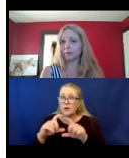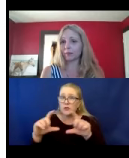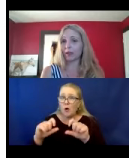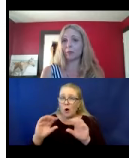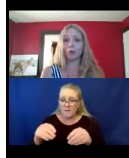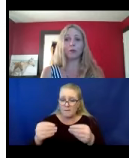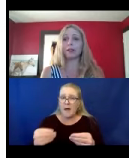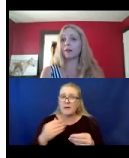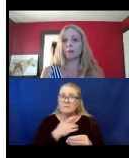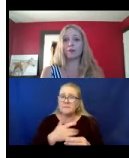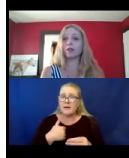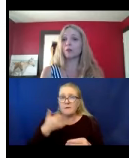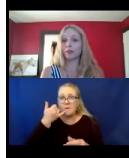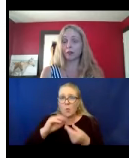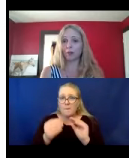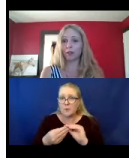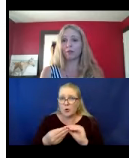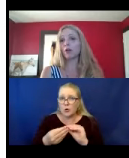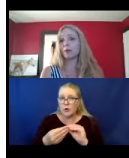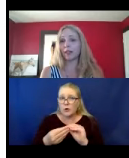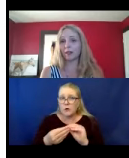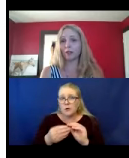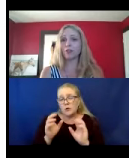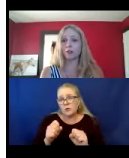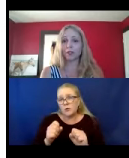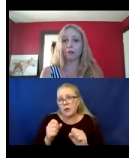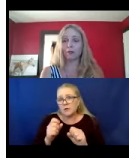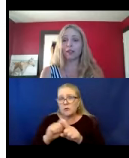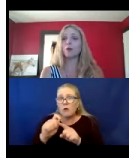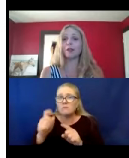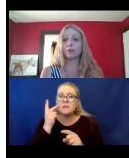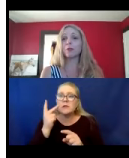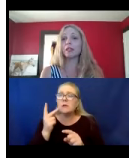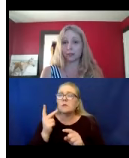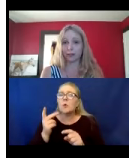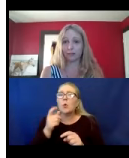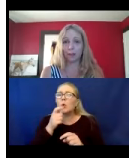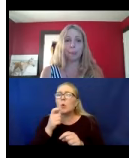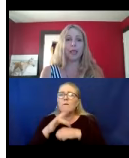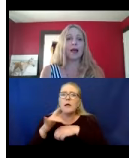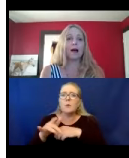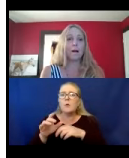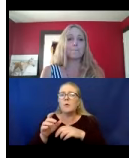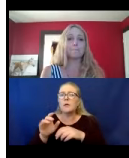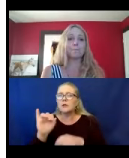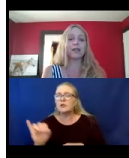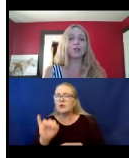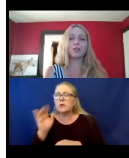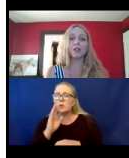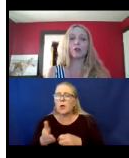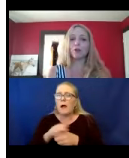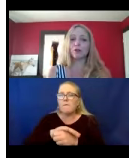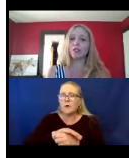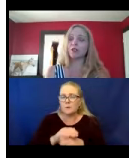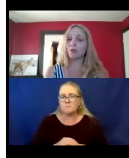therapy. Who would be available in the community therapy that your insurance covers, and they will give you a list. You